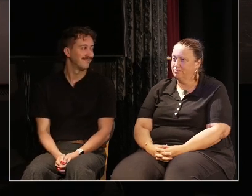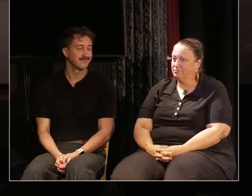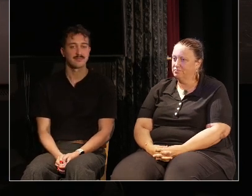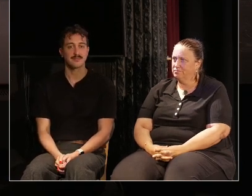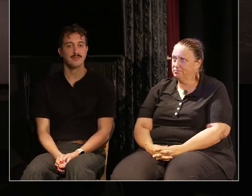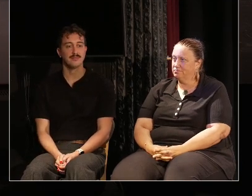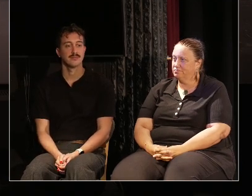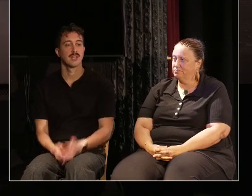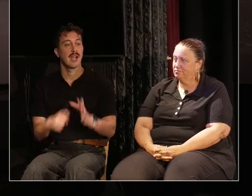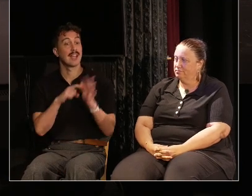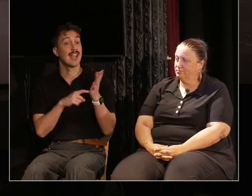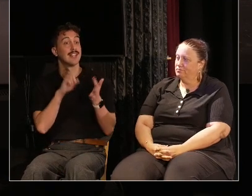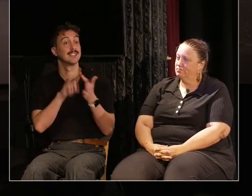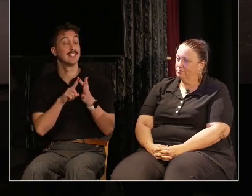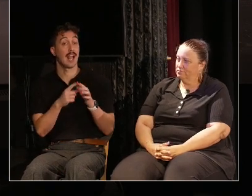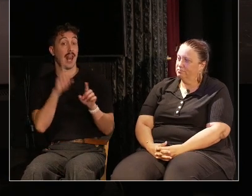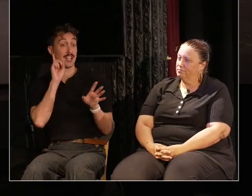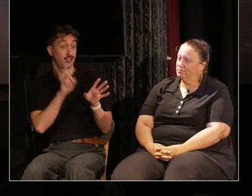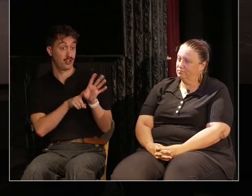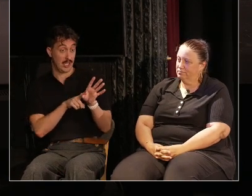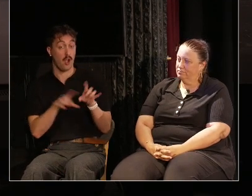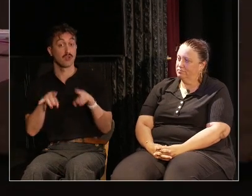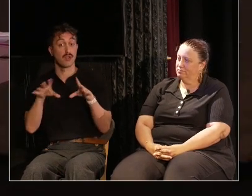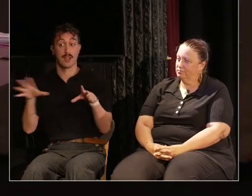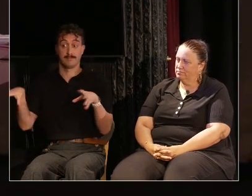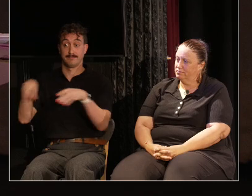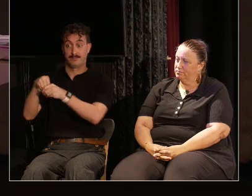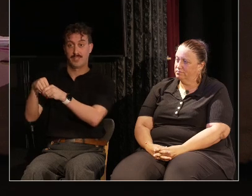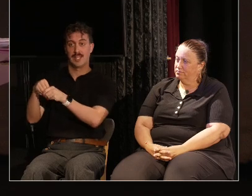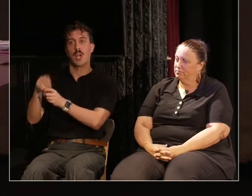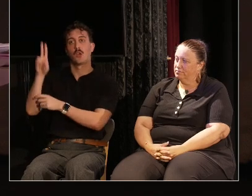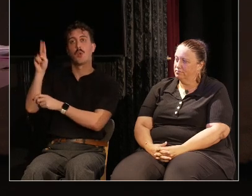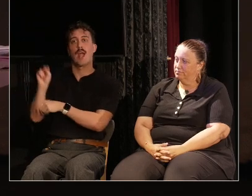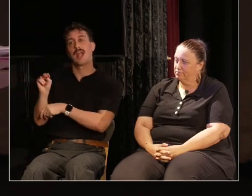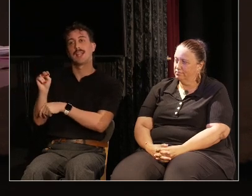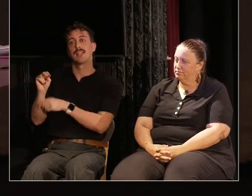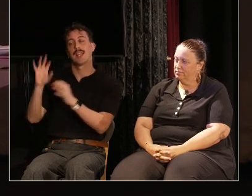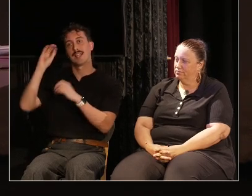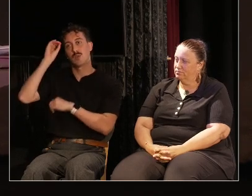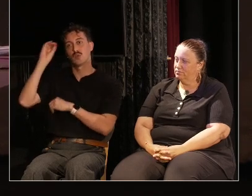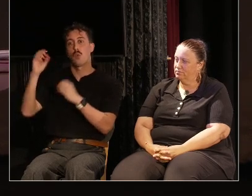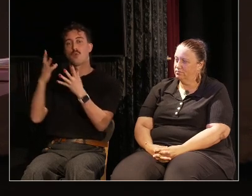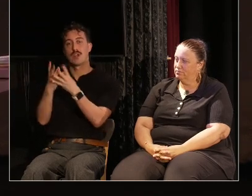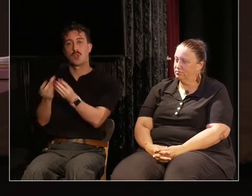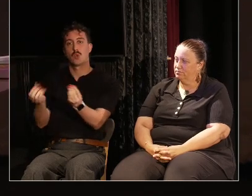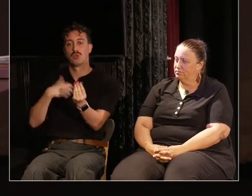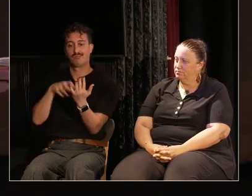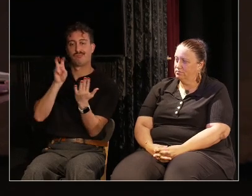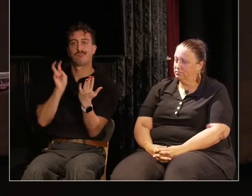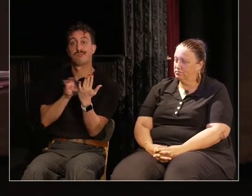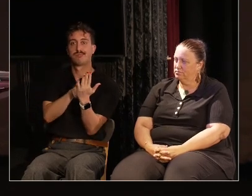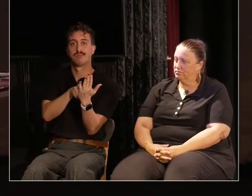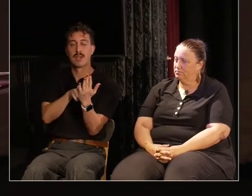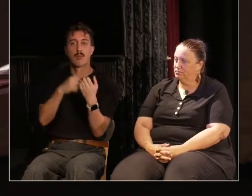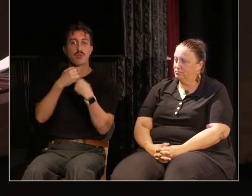Kate, last year Australia joined other member states in bringing a landmark UN Human Rights Council resolution protecting the rights and freedoms of